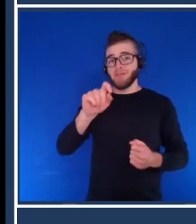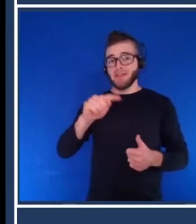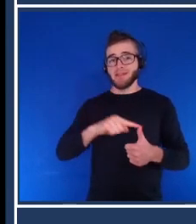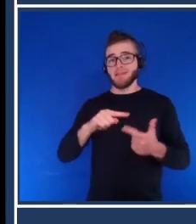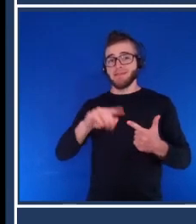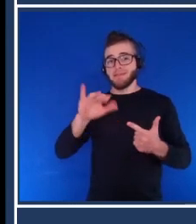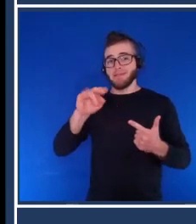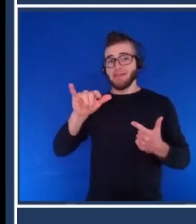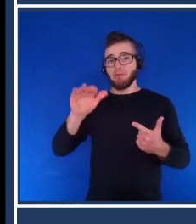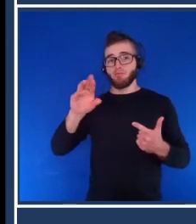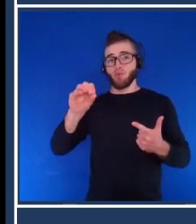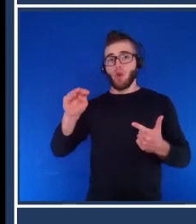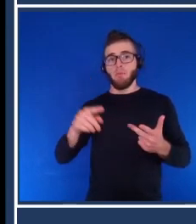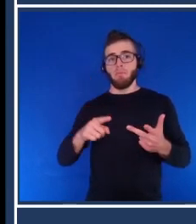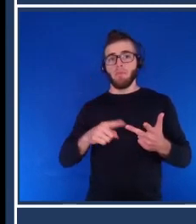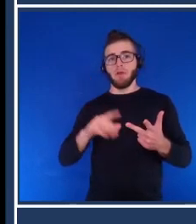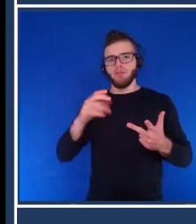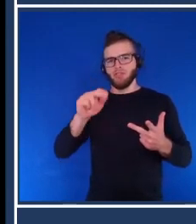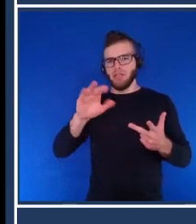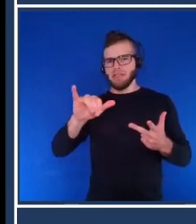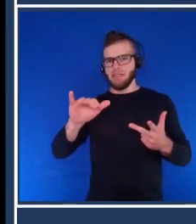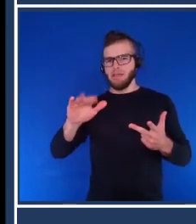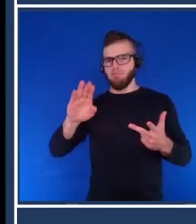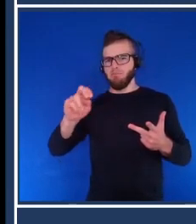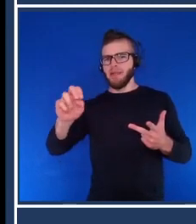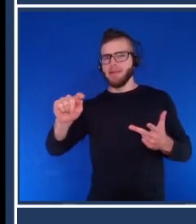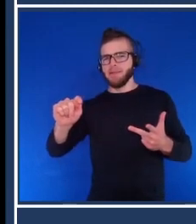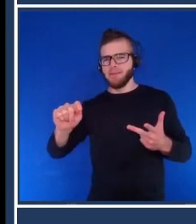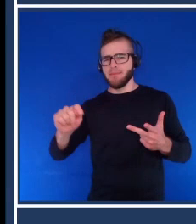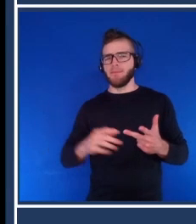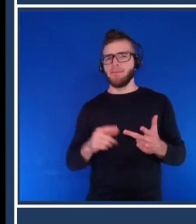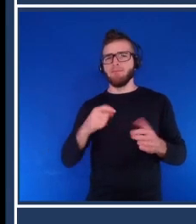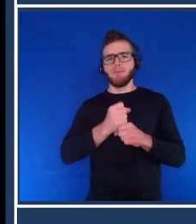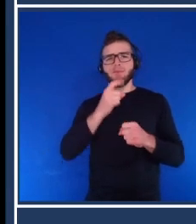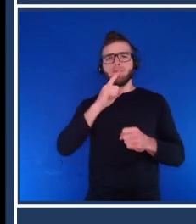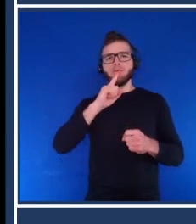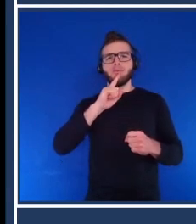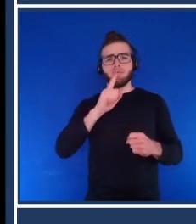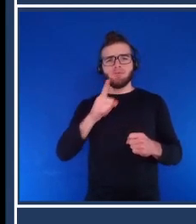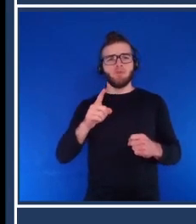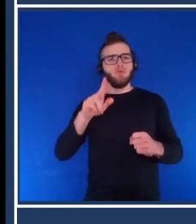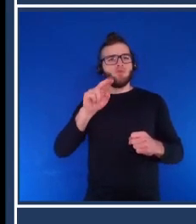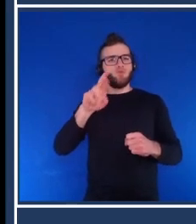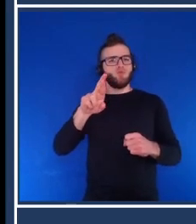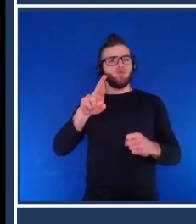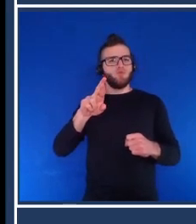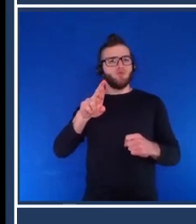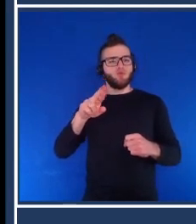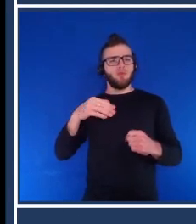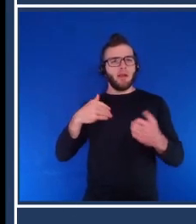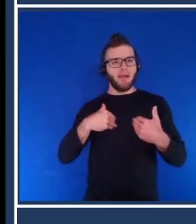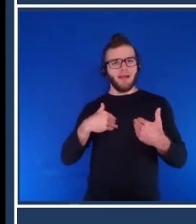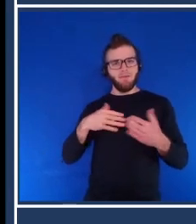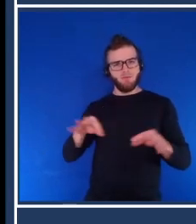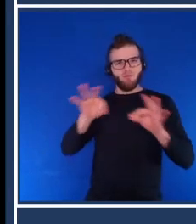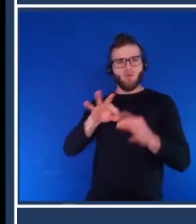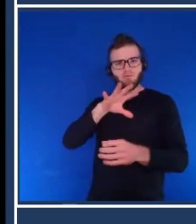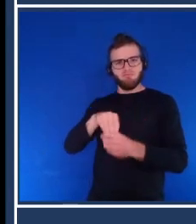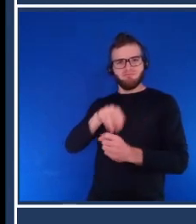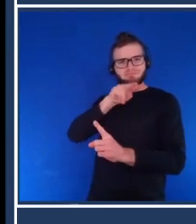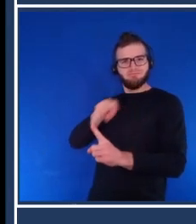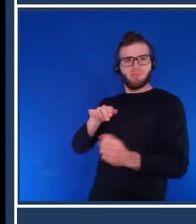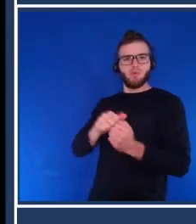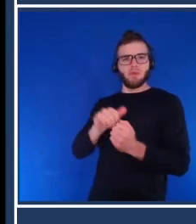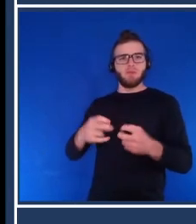ensure that computer vision researchers have a user-centered perspective on this important problem. You can learn more about the workshop and the